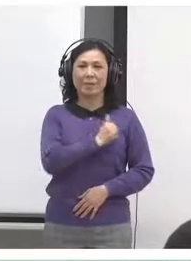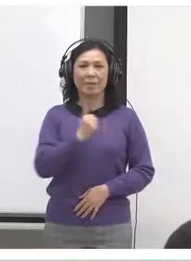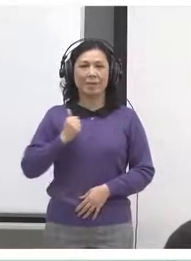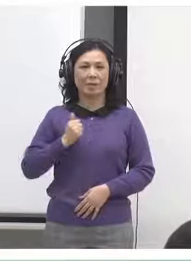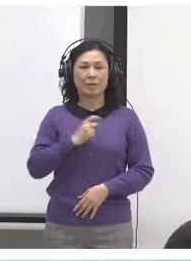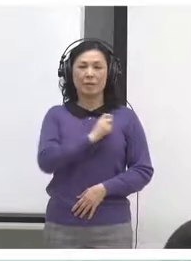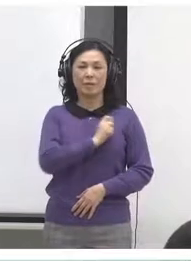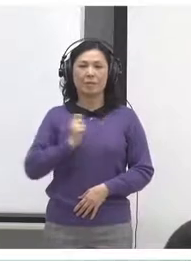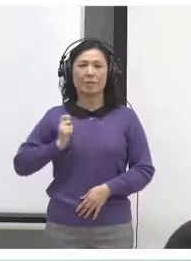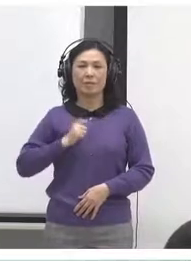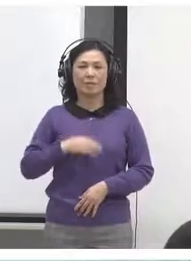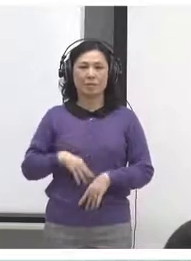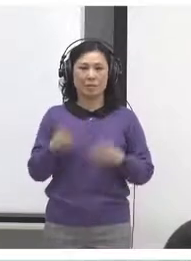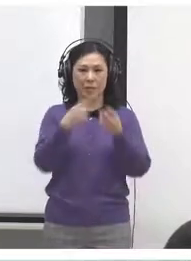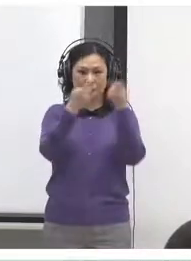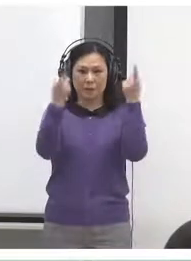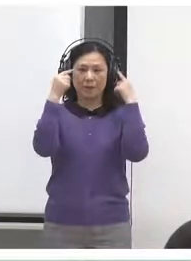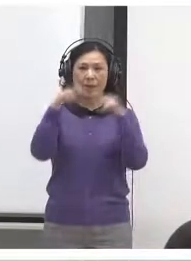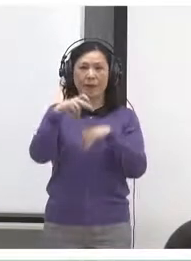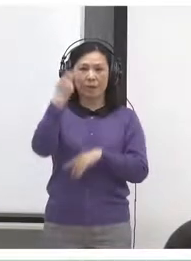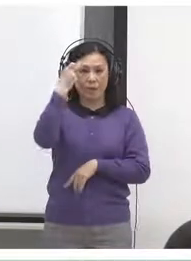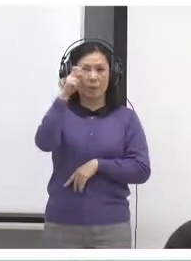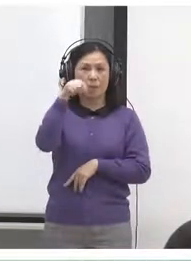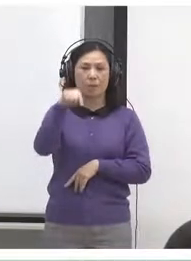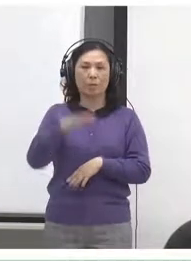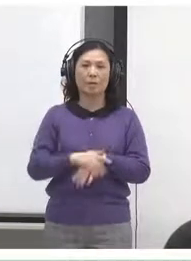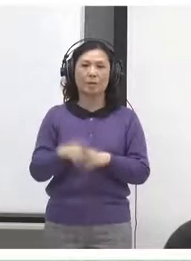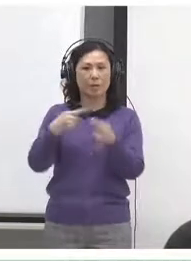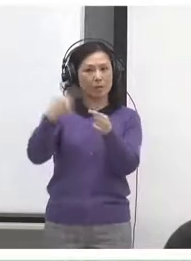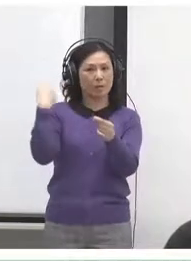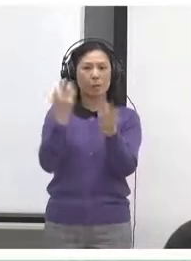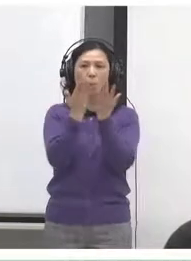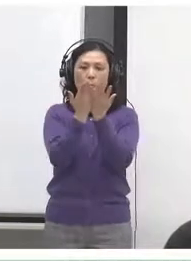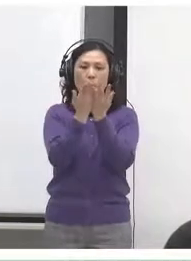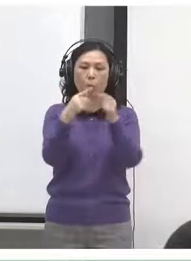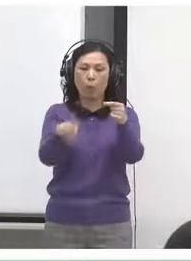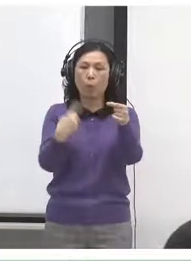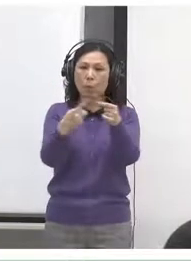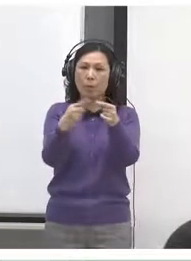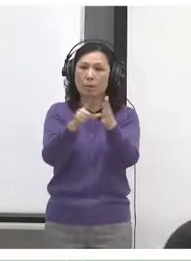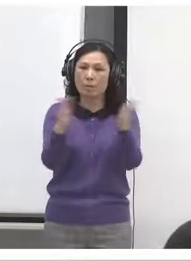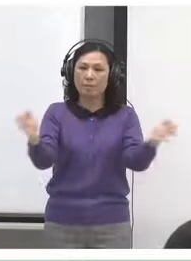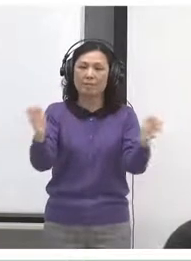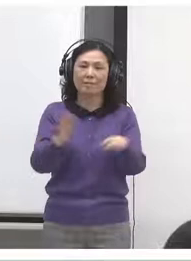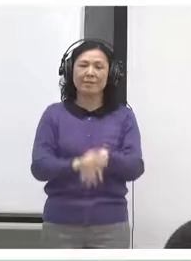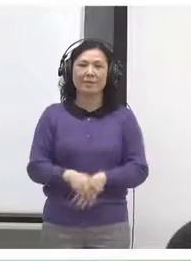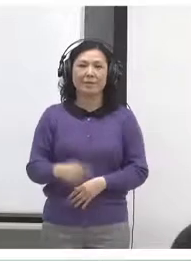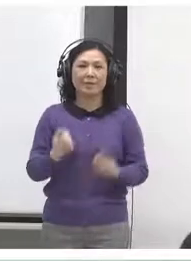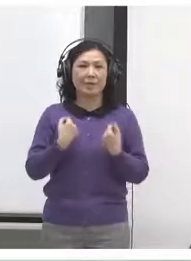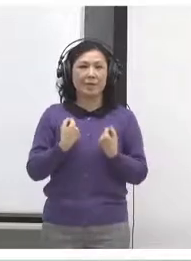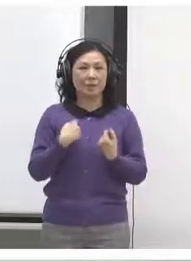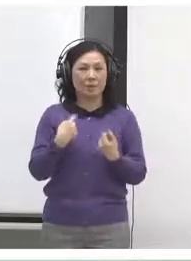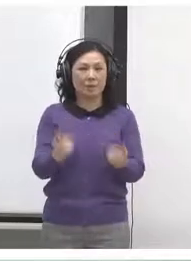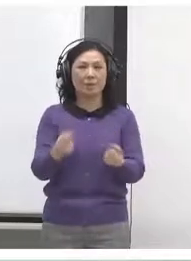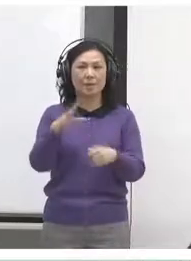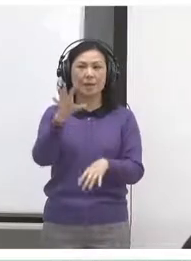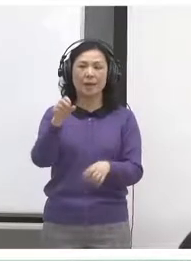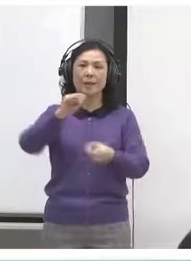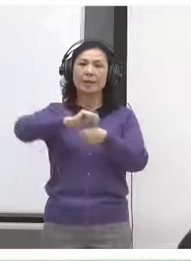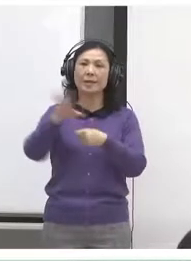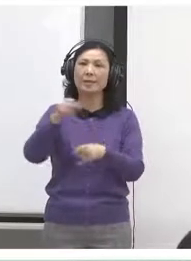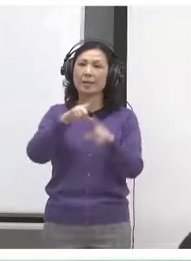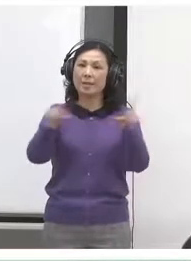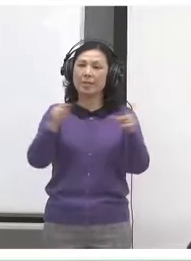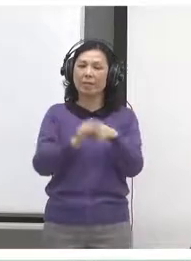Toronto. And for the last year, I've been on the organizing team of Civic Tech Toronto. Hi everyone, my